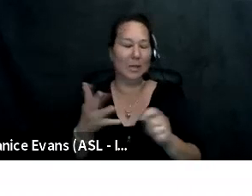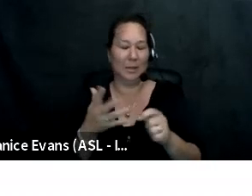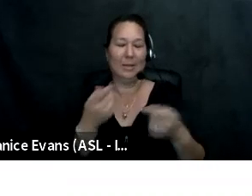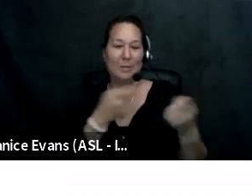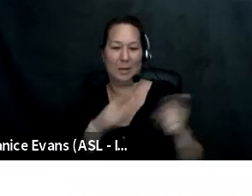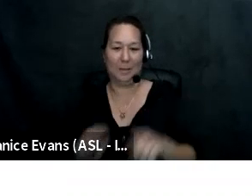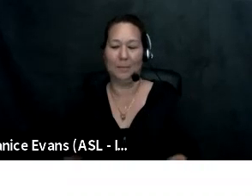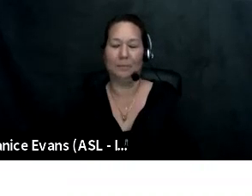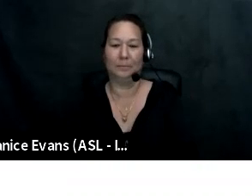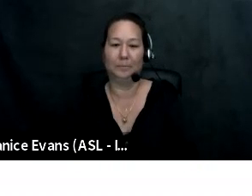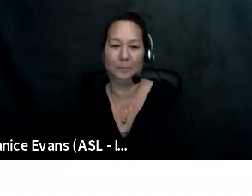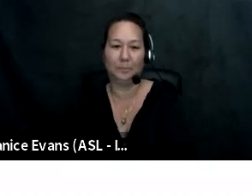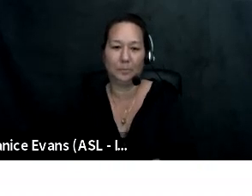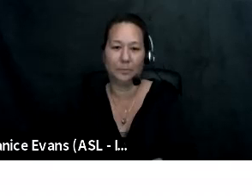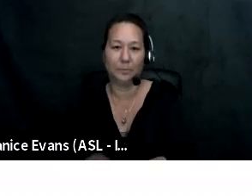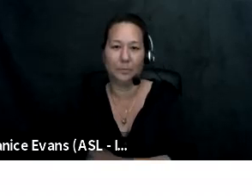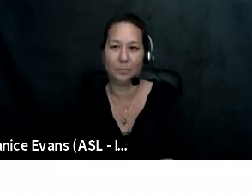slide, please.